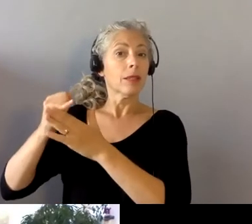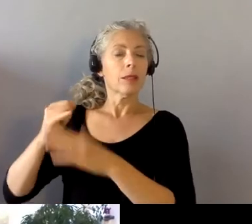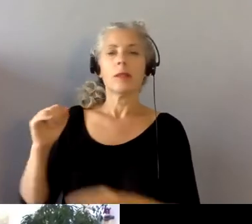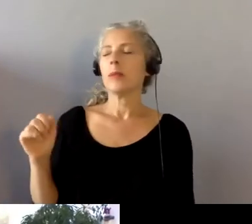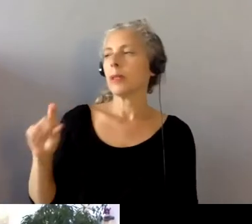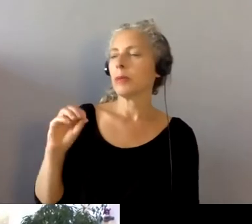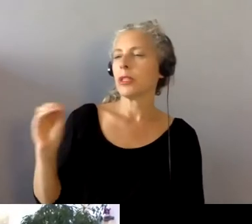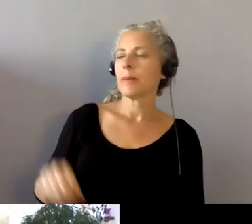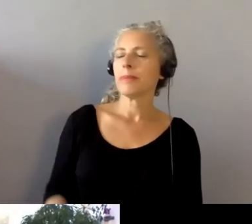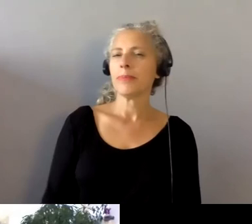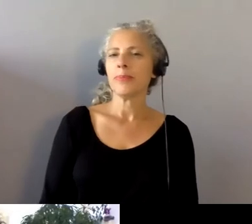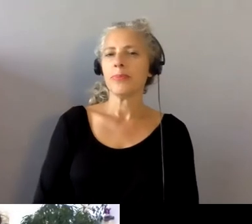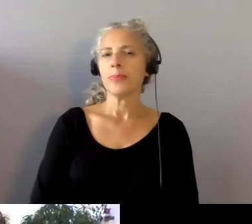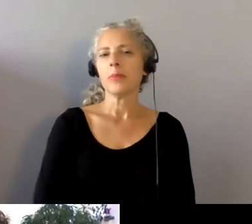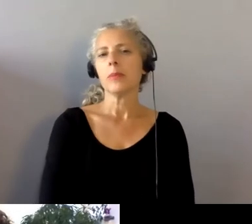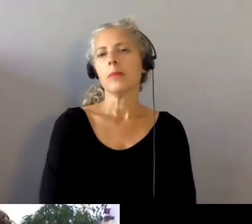100%.